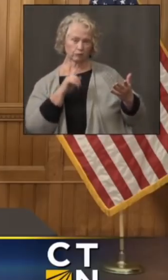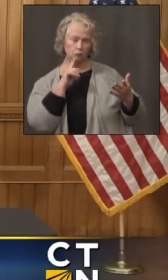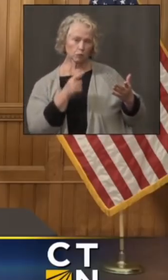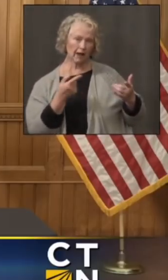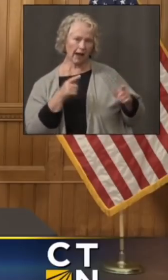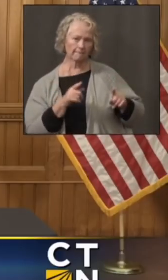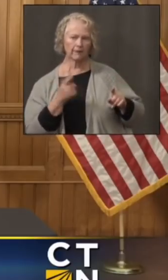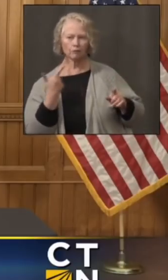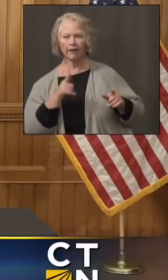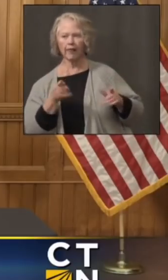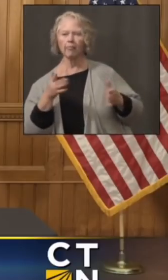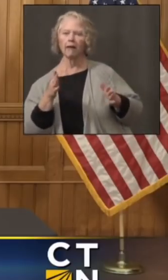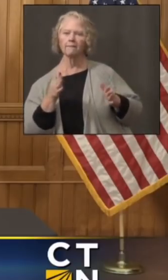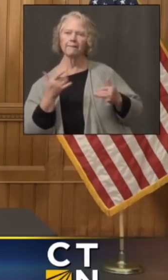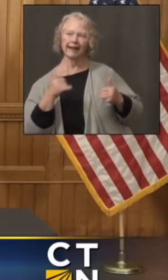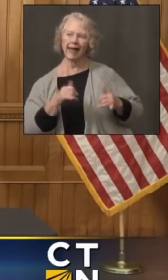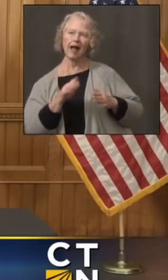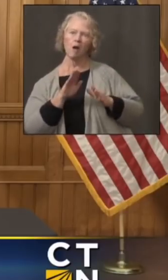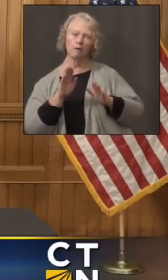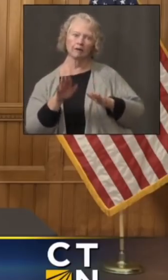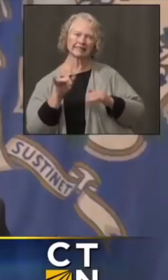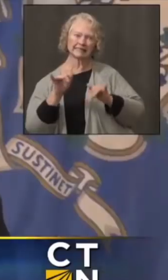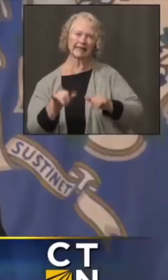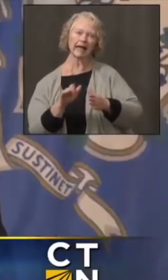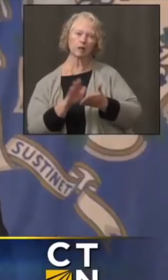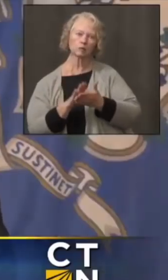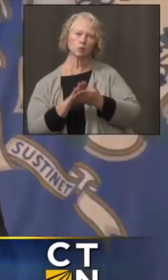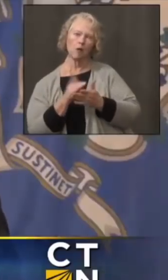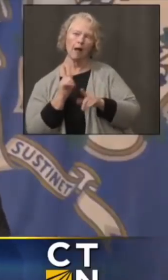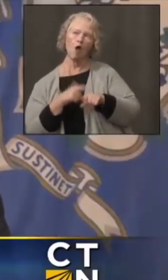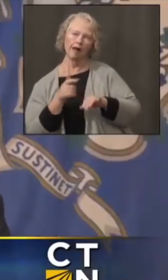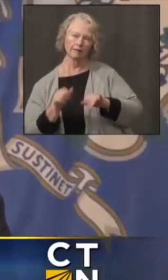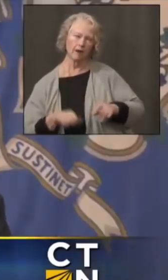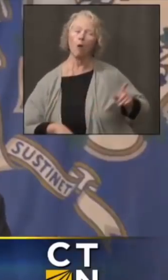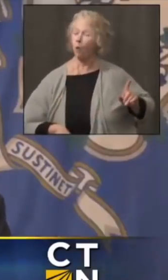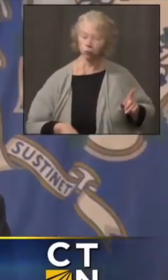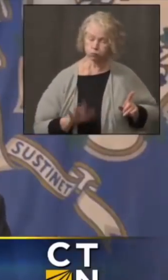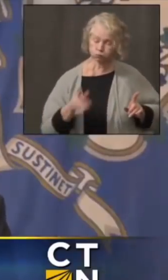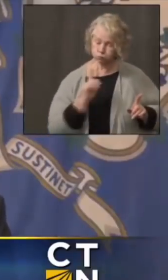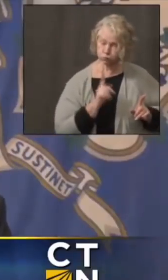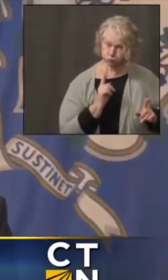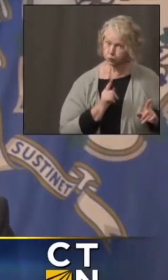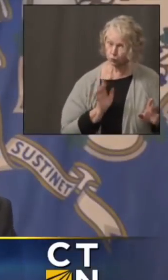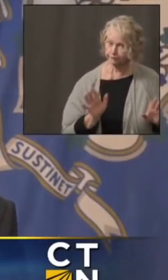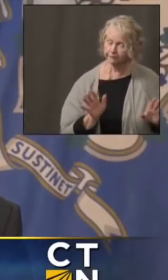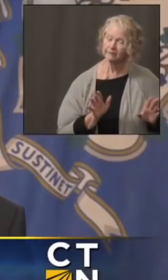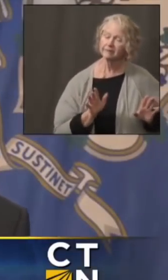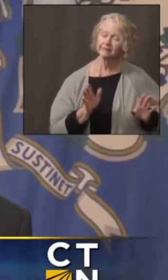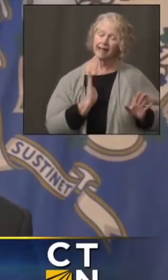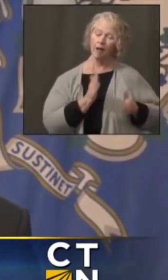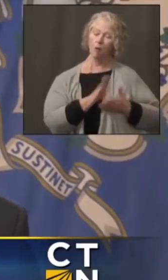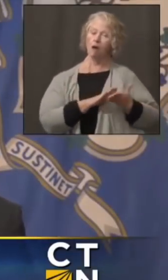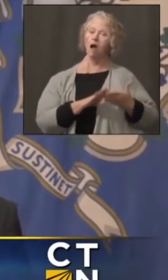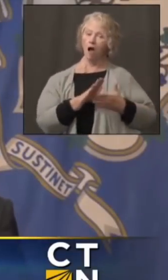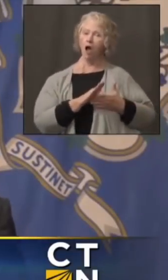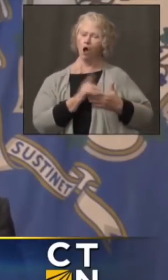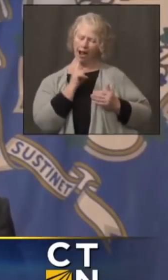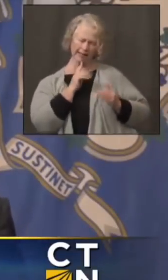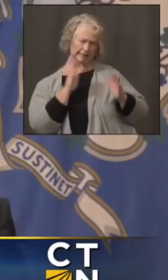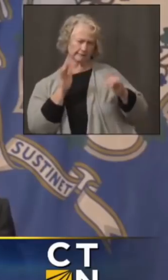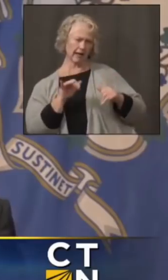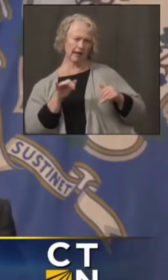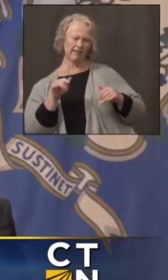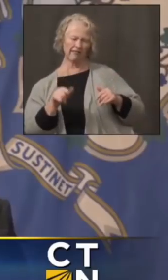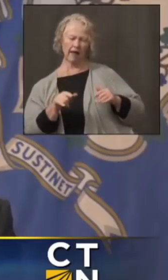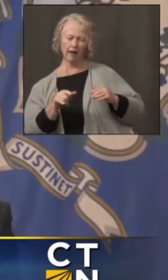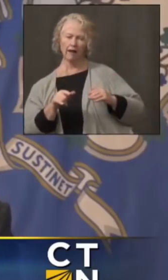them as much in-person education as possible. Yeah, that's exactly right. Look, our colleges anticipated this